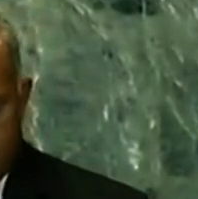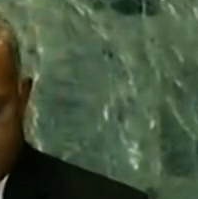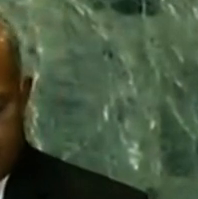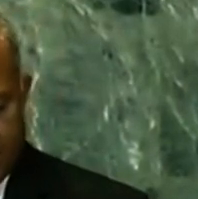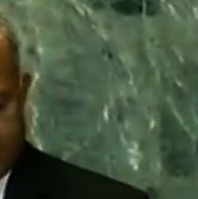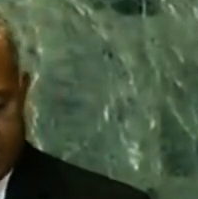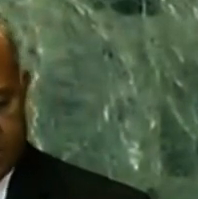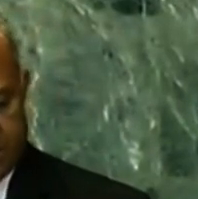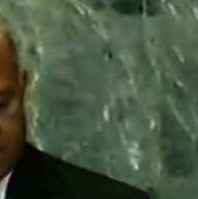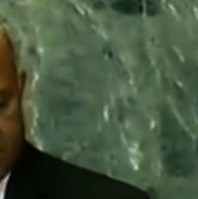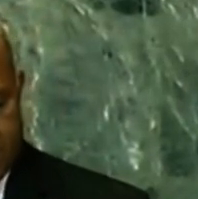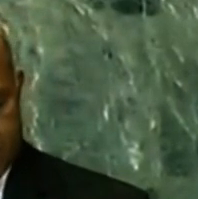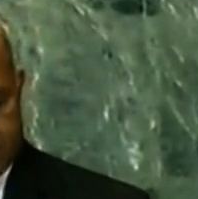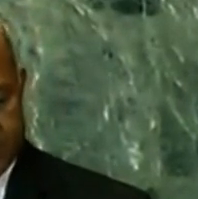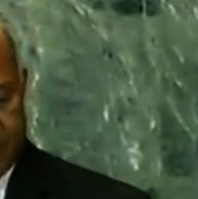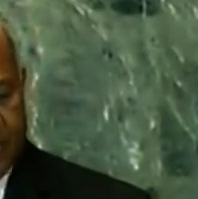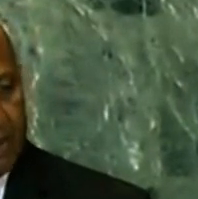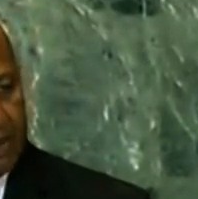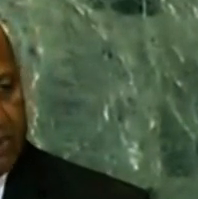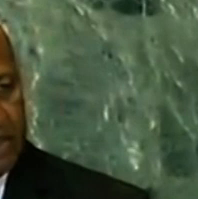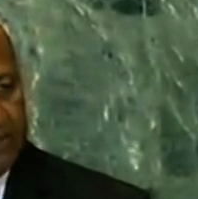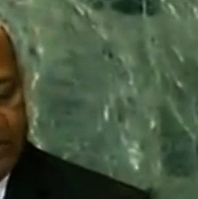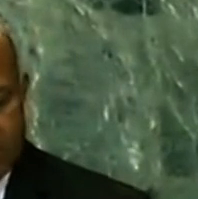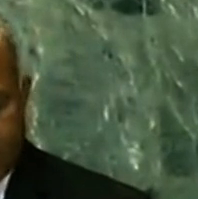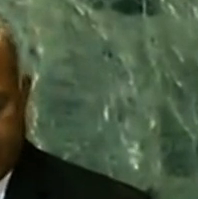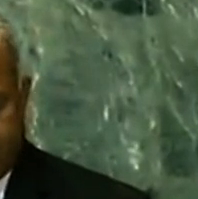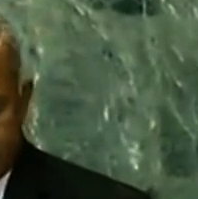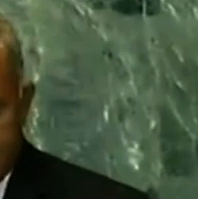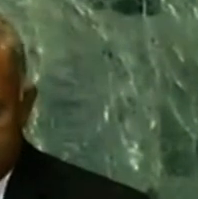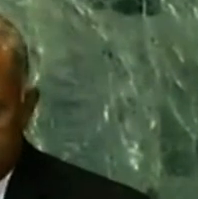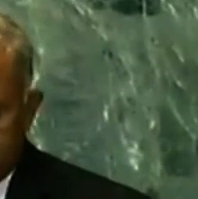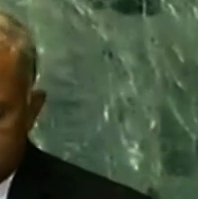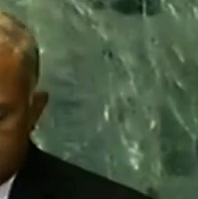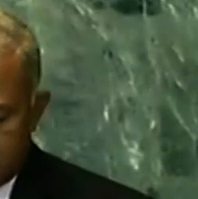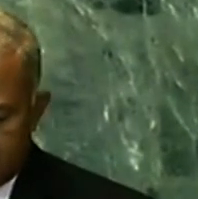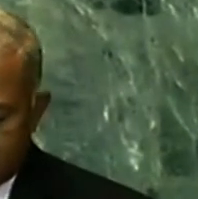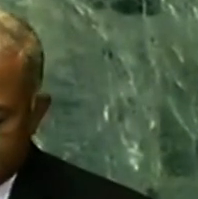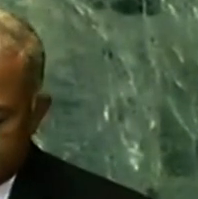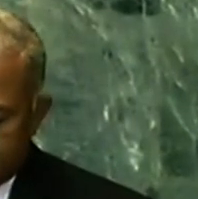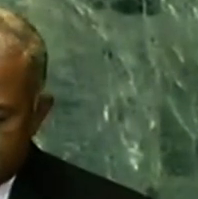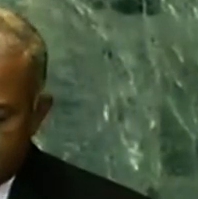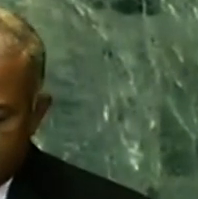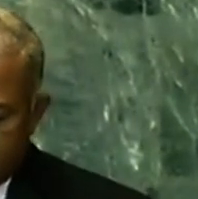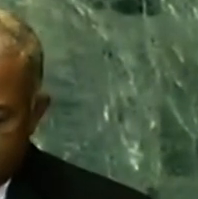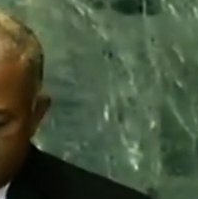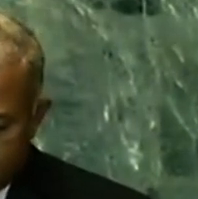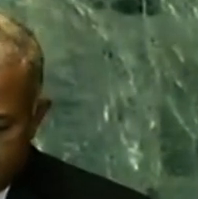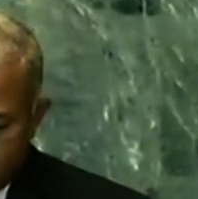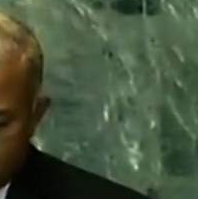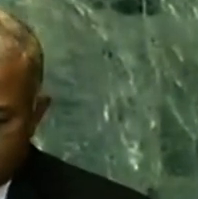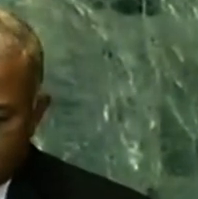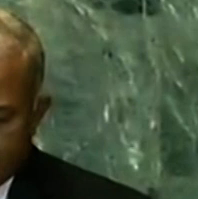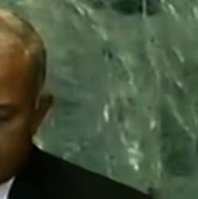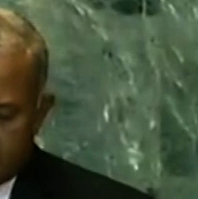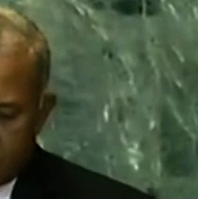racial categorization and discrimination. So that for the first time in Fiji's history, Mr. President,